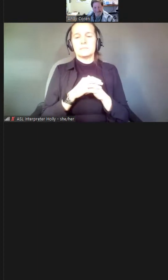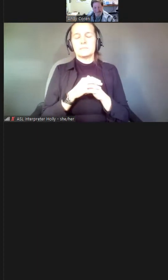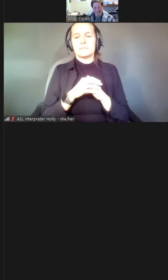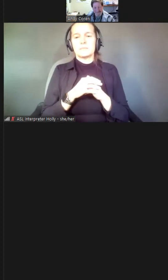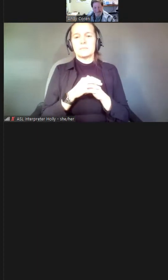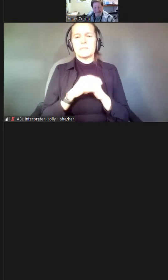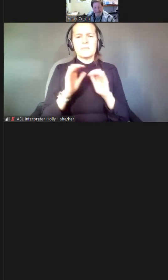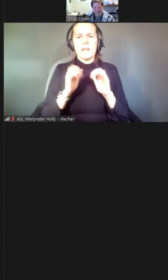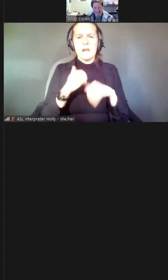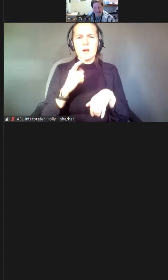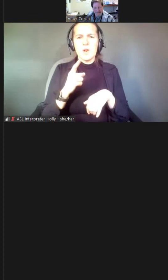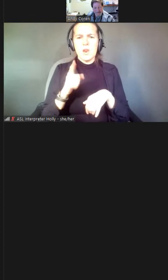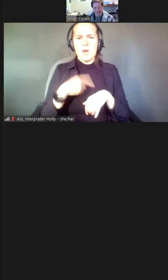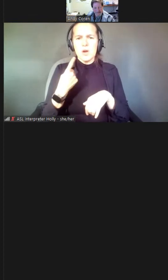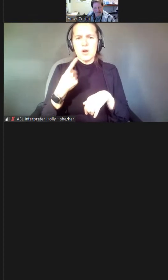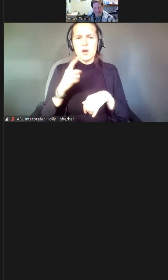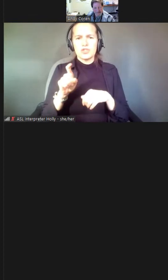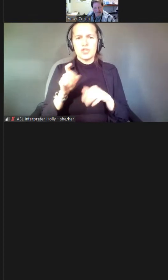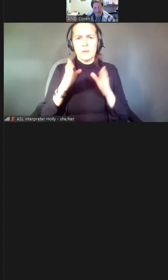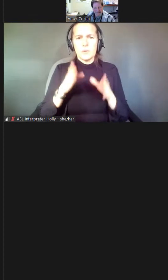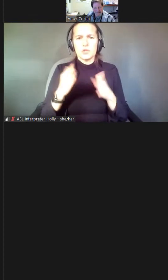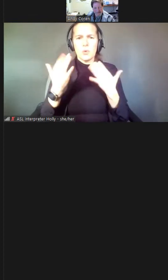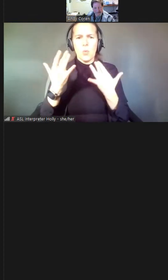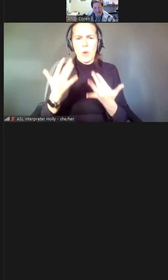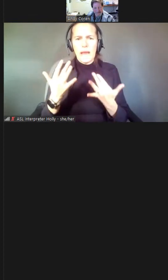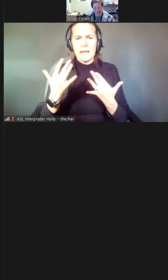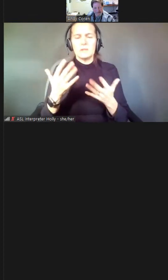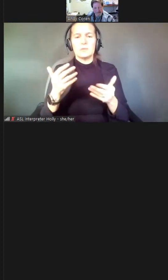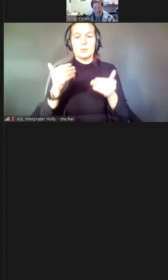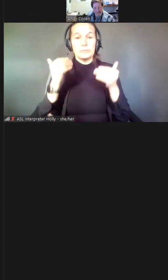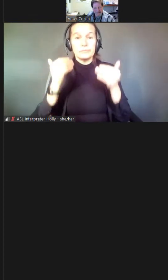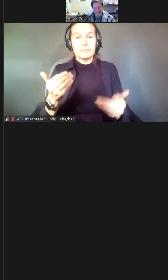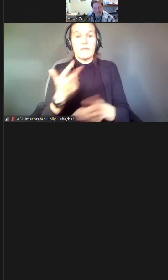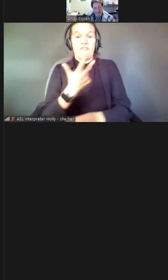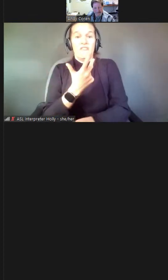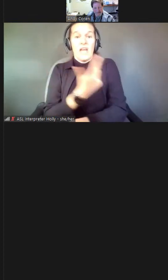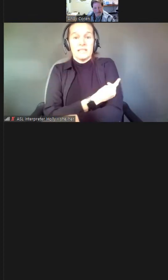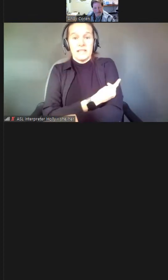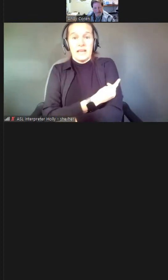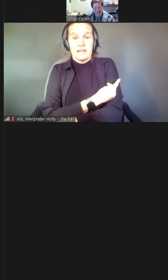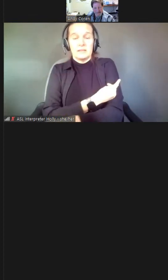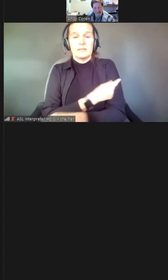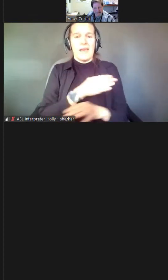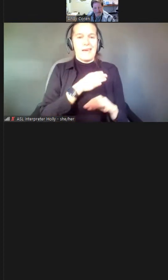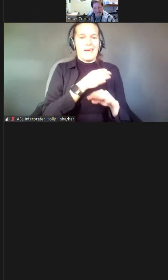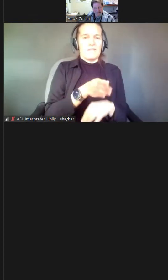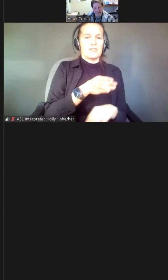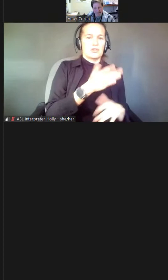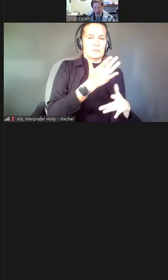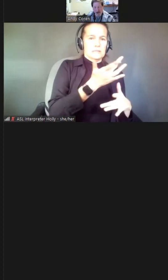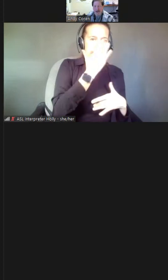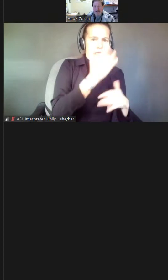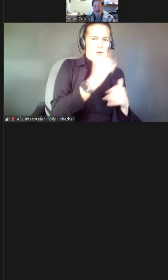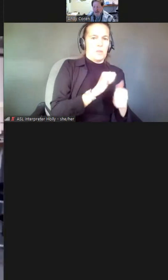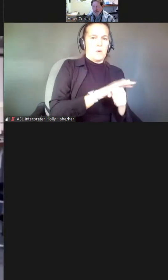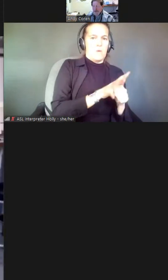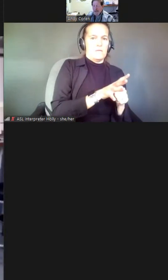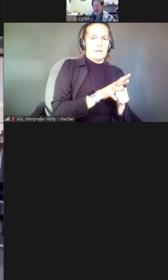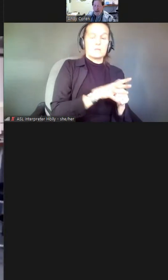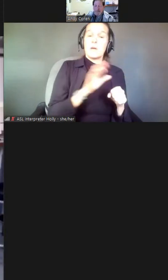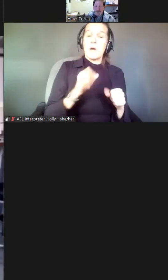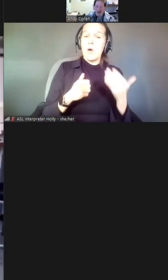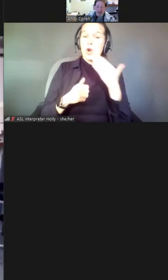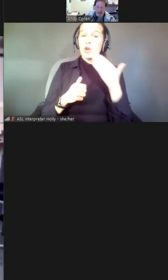should a person wait to get vaccinated after having been infected with COVID? It's a good